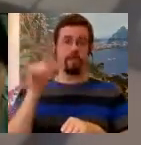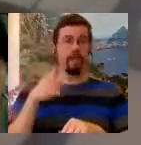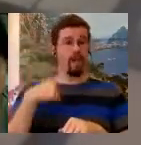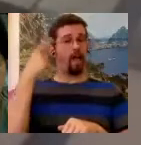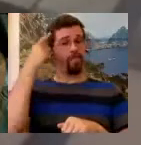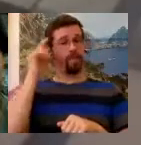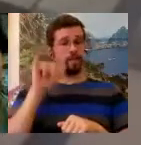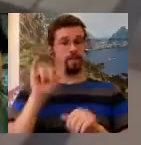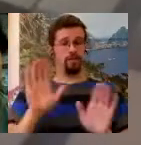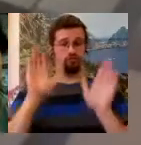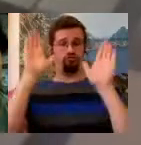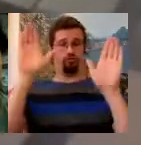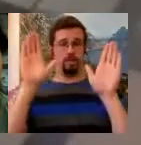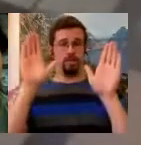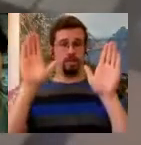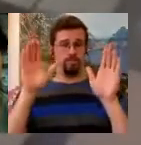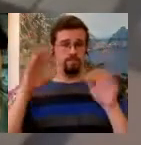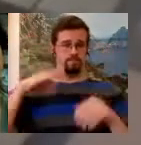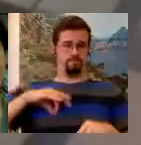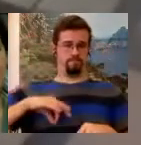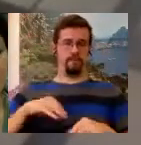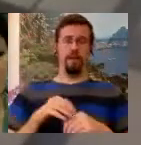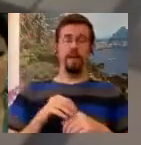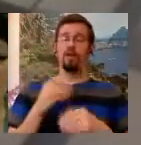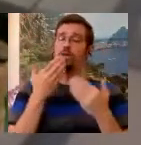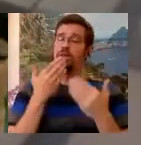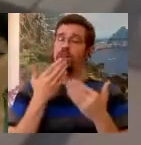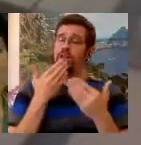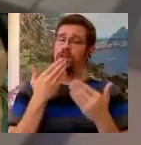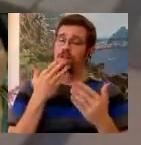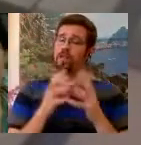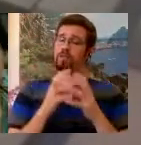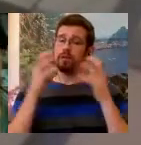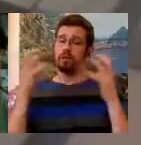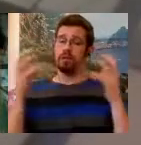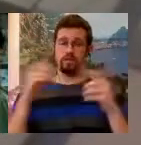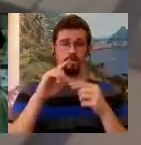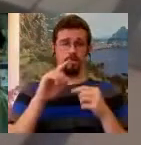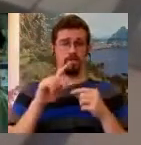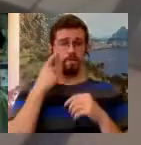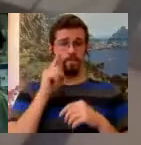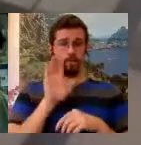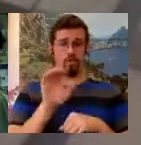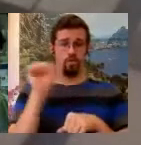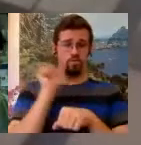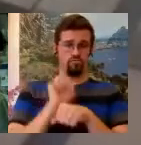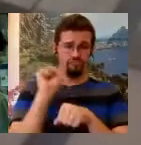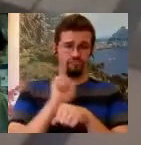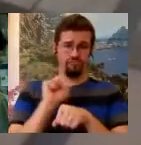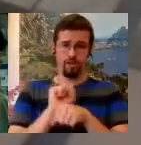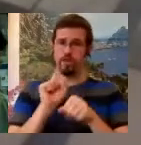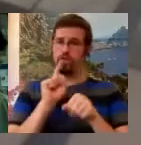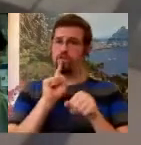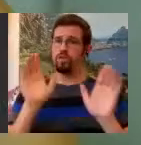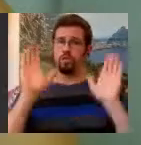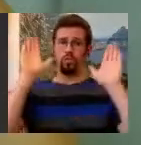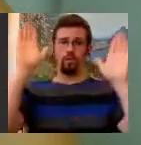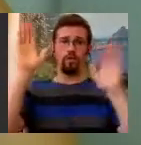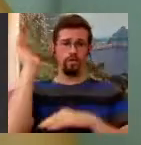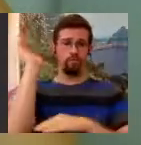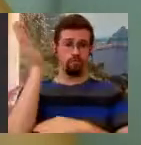future. So we want to thank you so much for your hard work and a wonderful presentation that